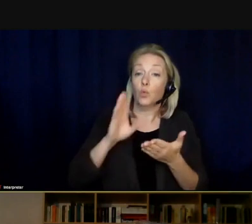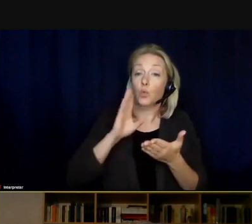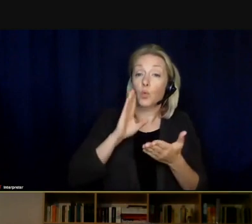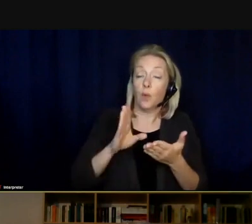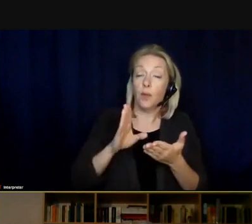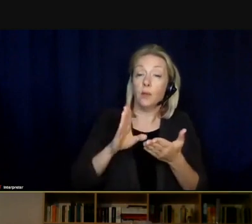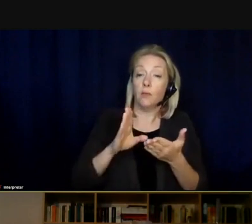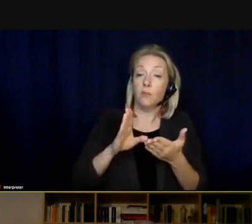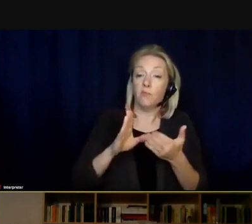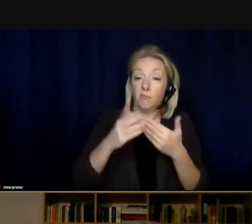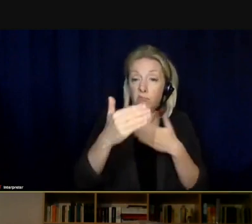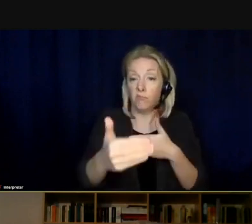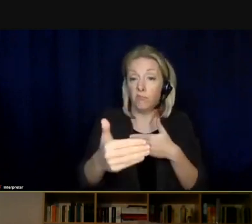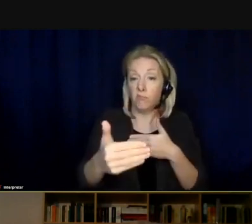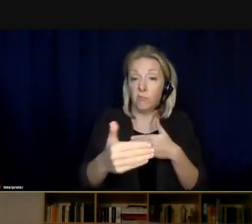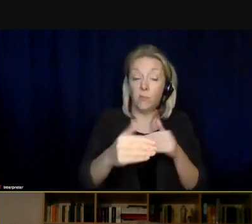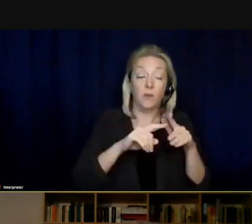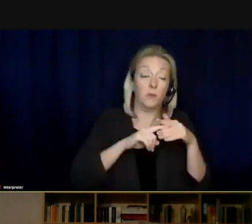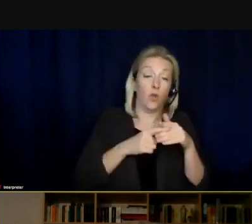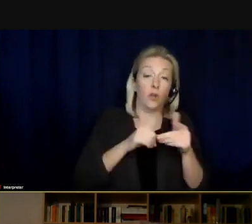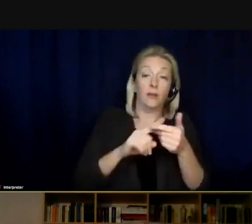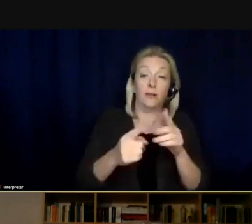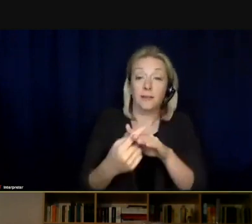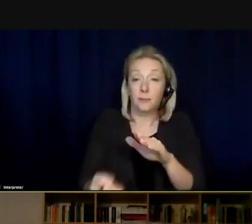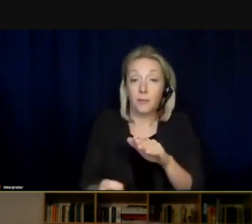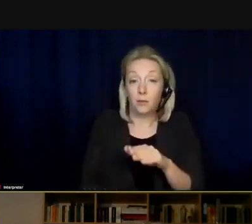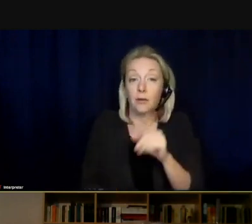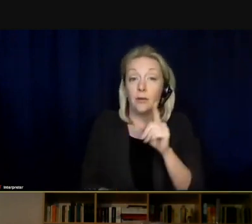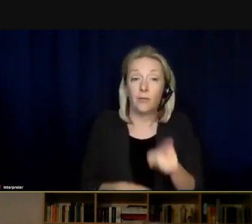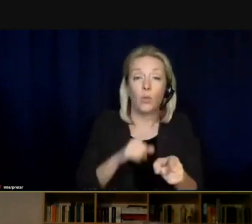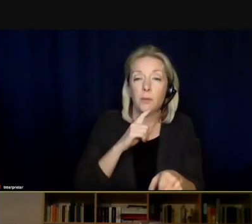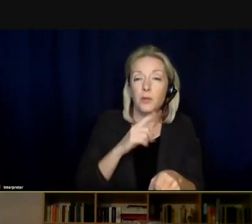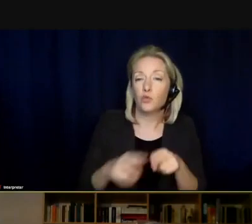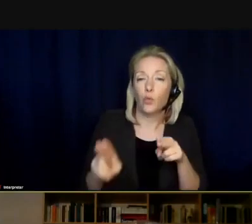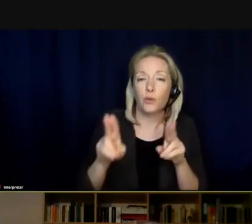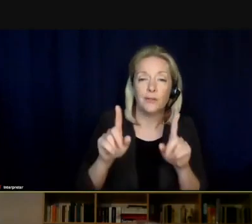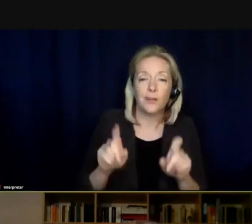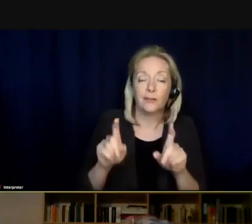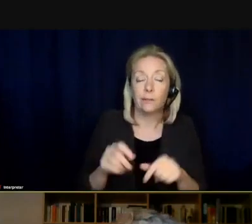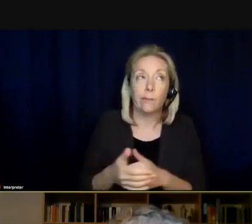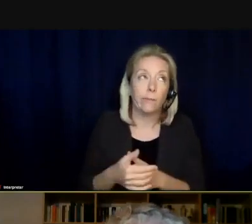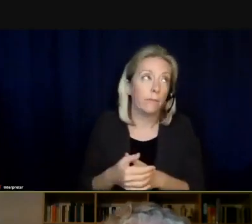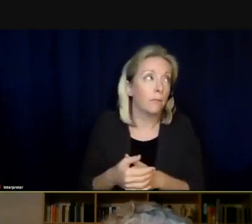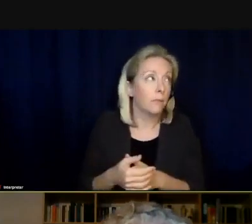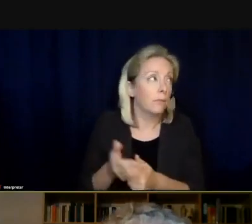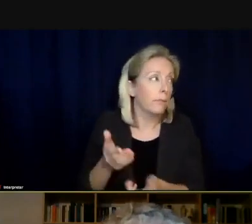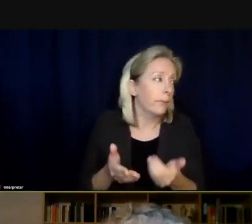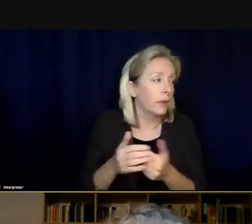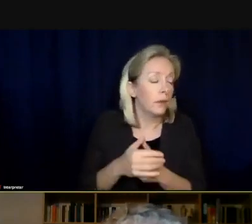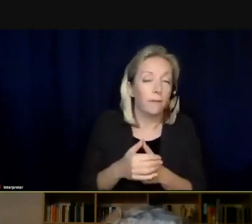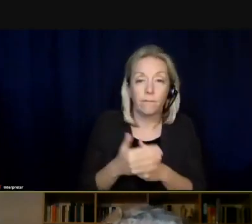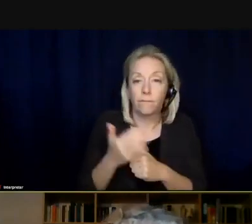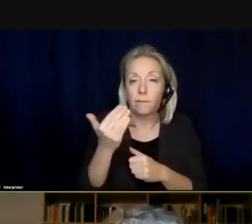it till it disappears. So because this is going to be a short test, maybe that we only want to give them